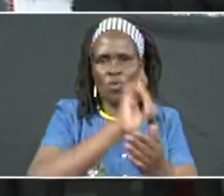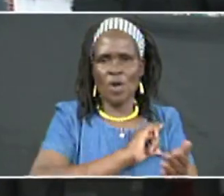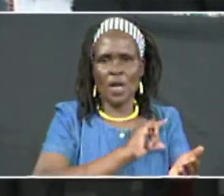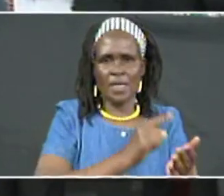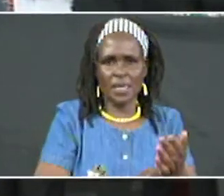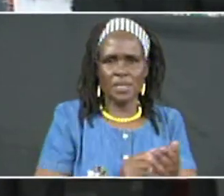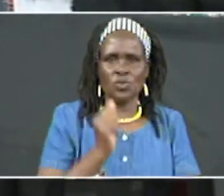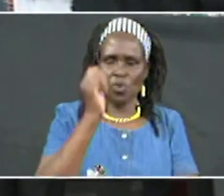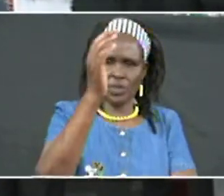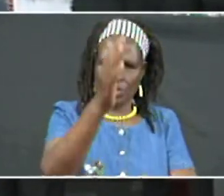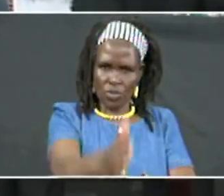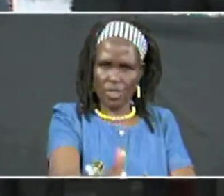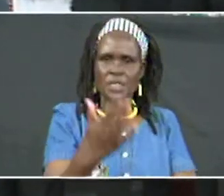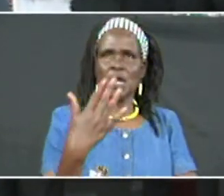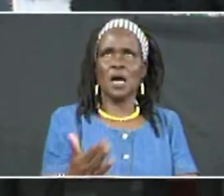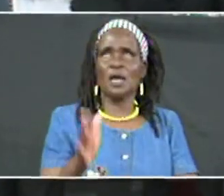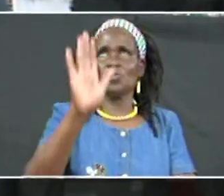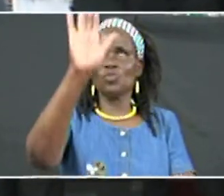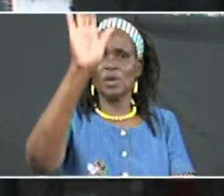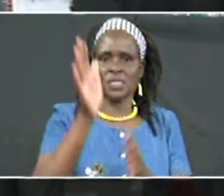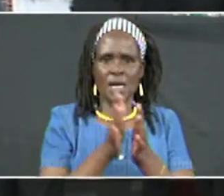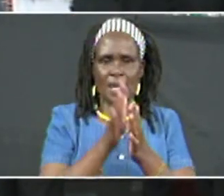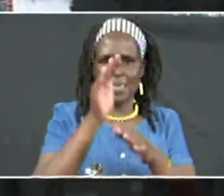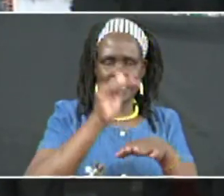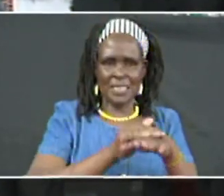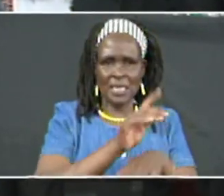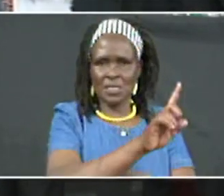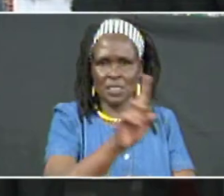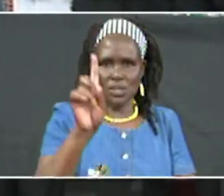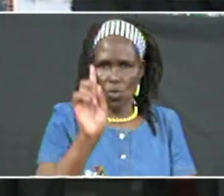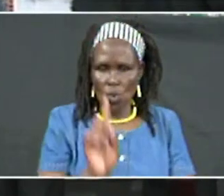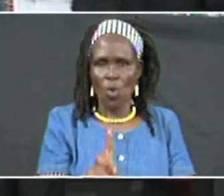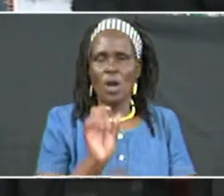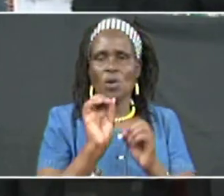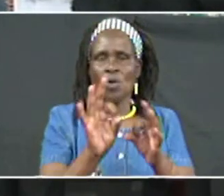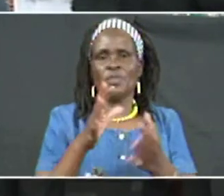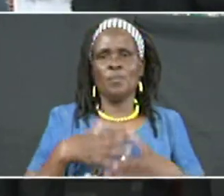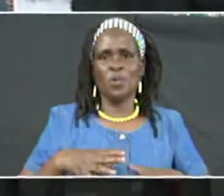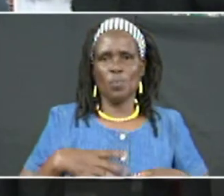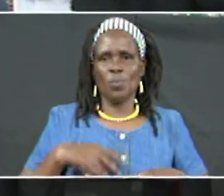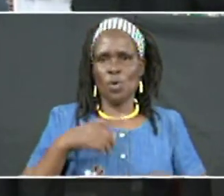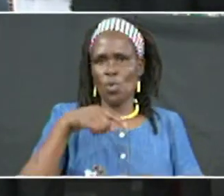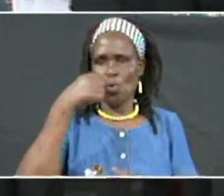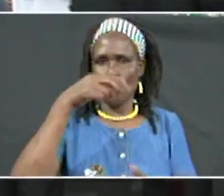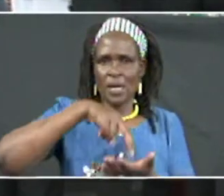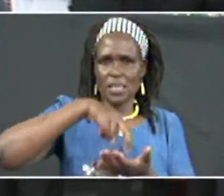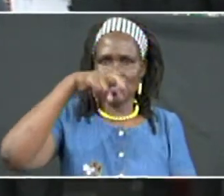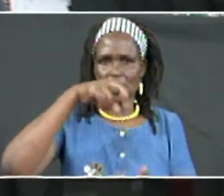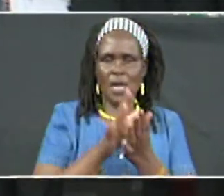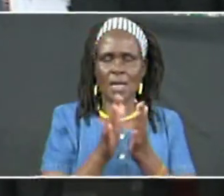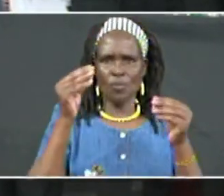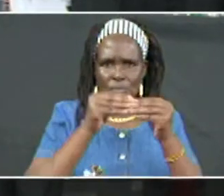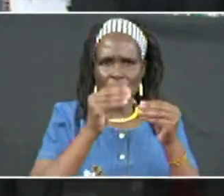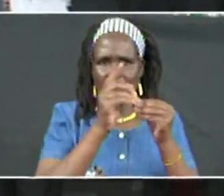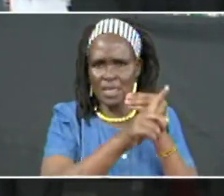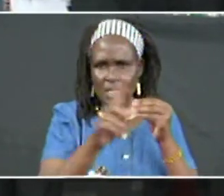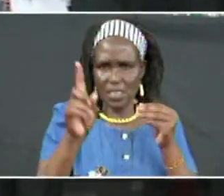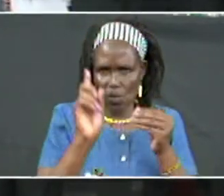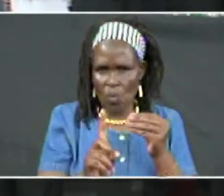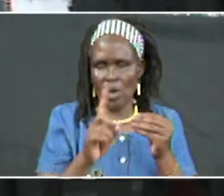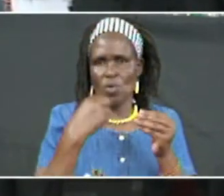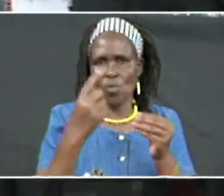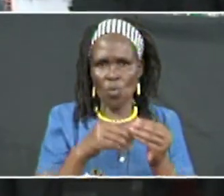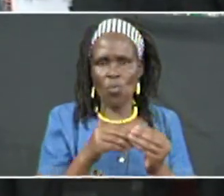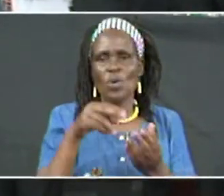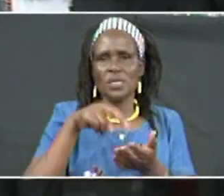your hands and touch each and every one of us that are standing. That you meet each and every one of us at a very